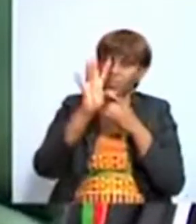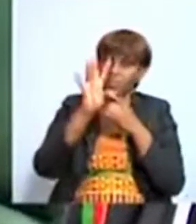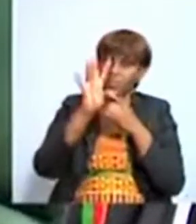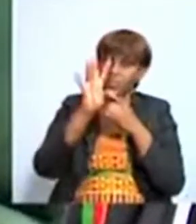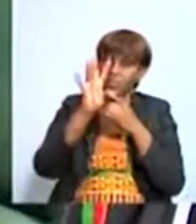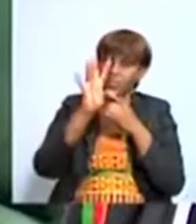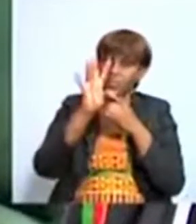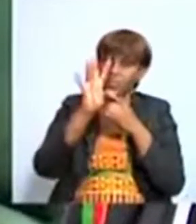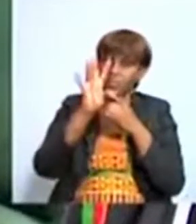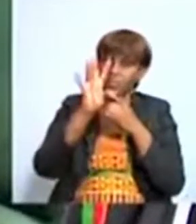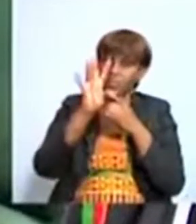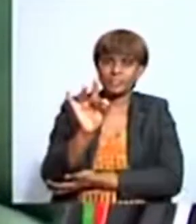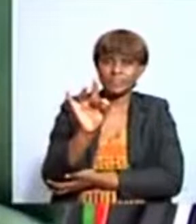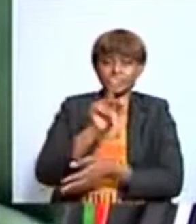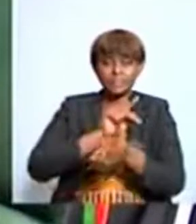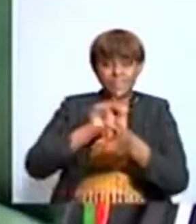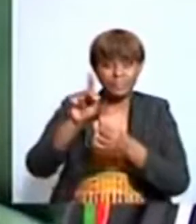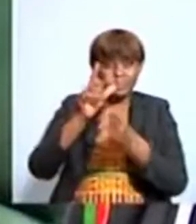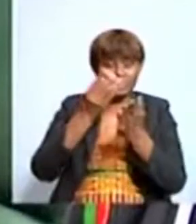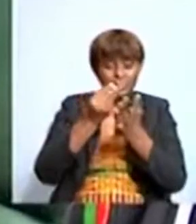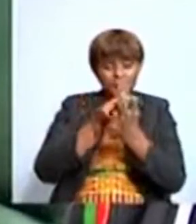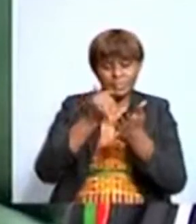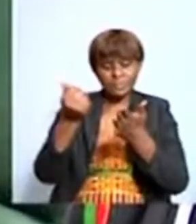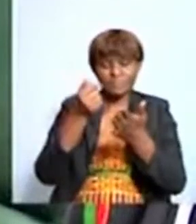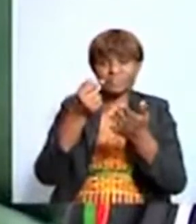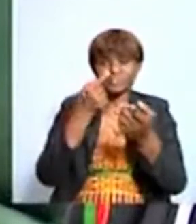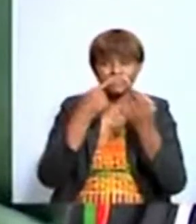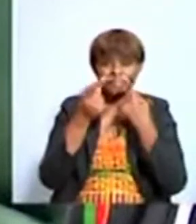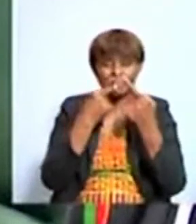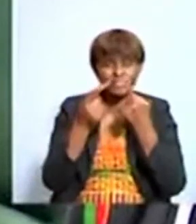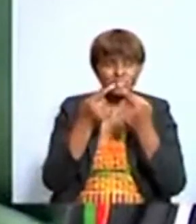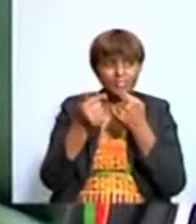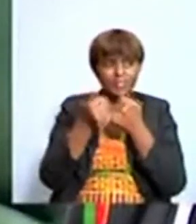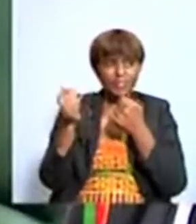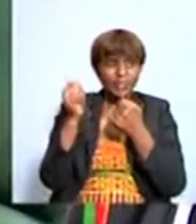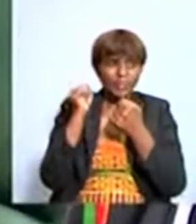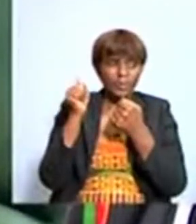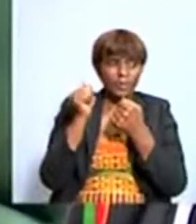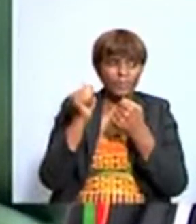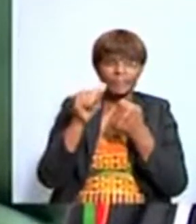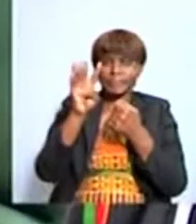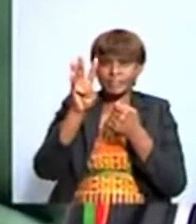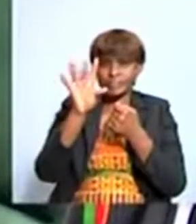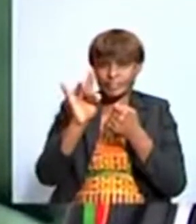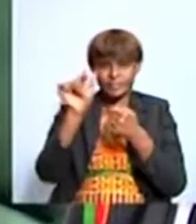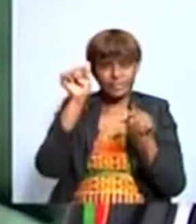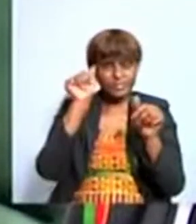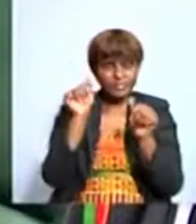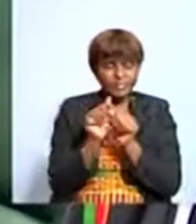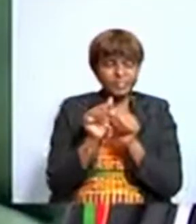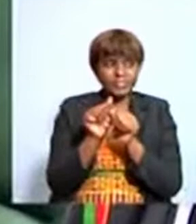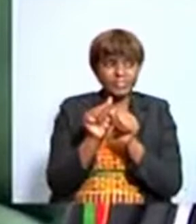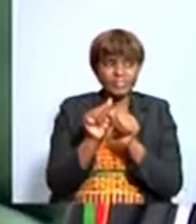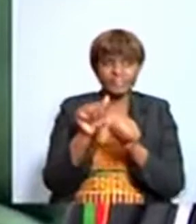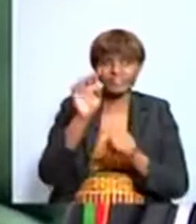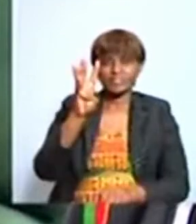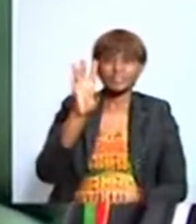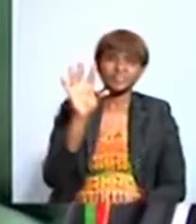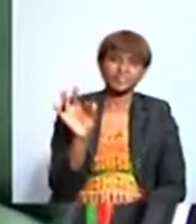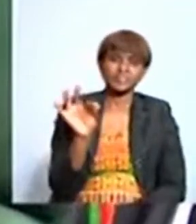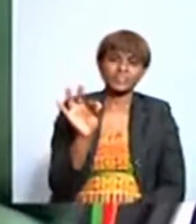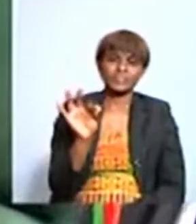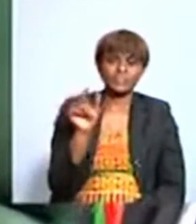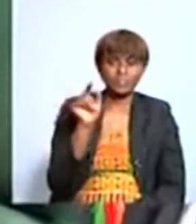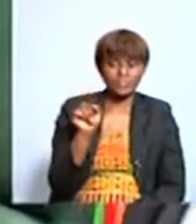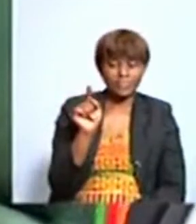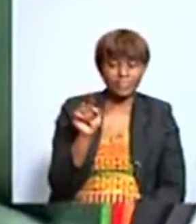Clause 48, professional fees. Any debate, any objection, clause 48 is agreed to. Clause 49,